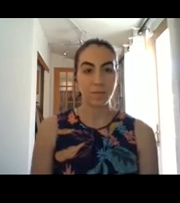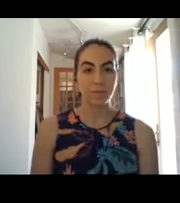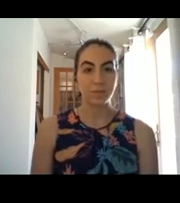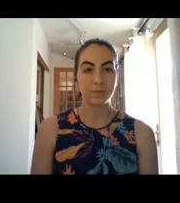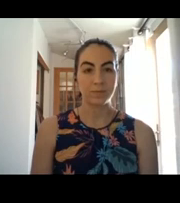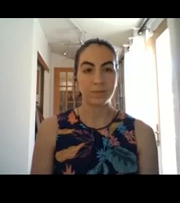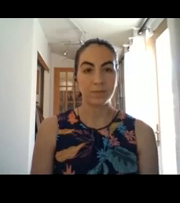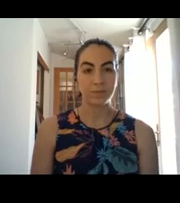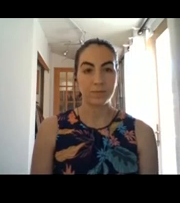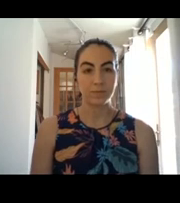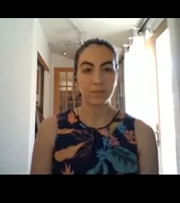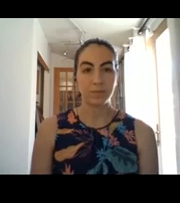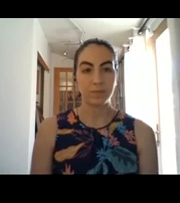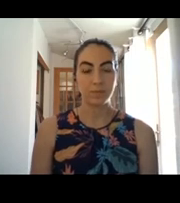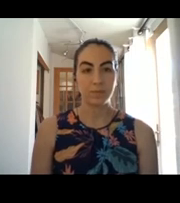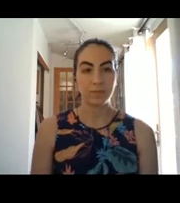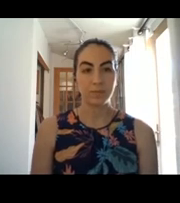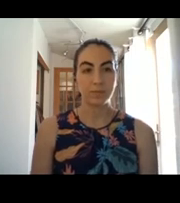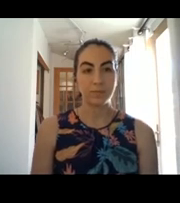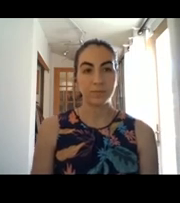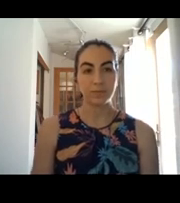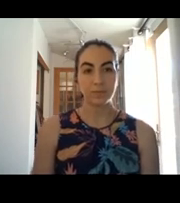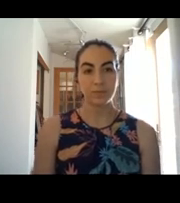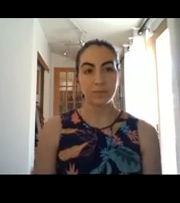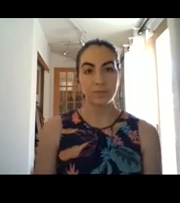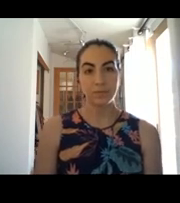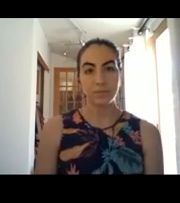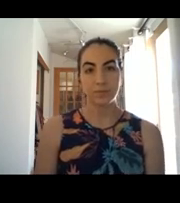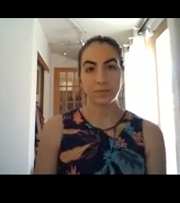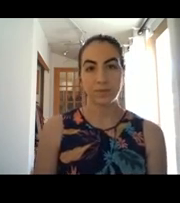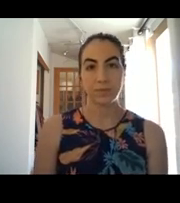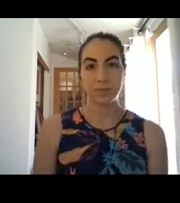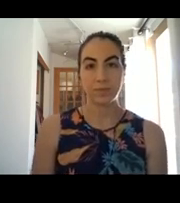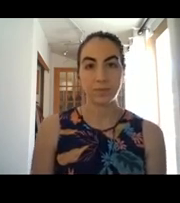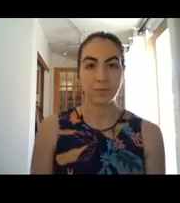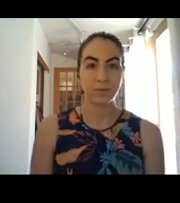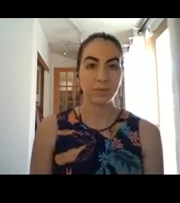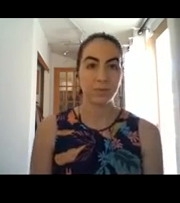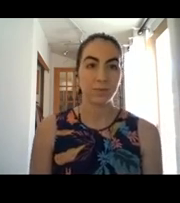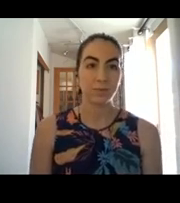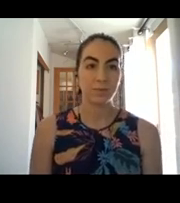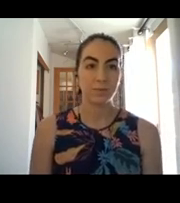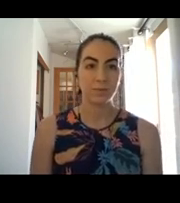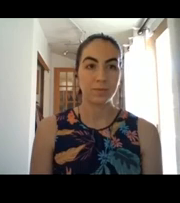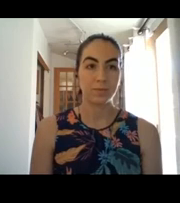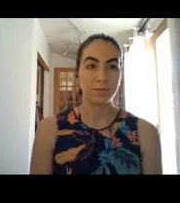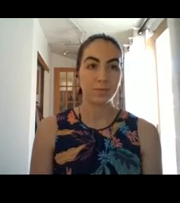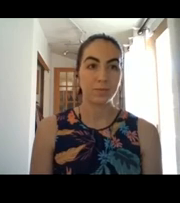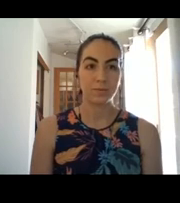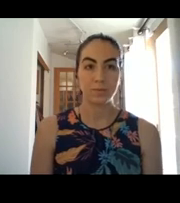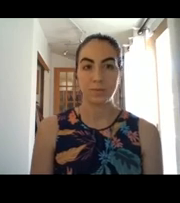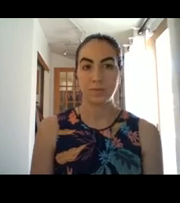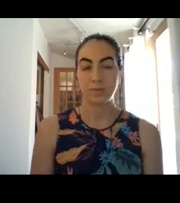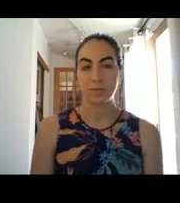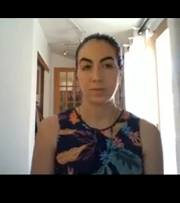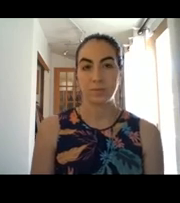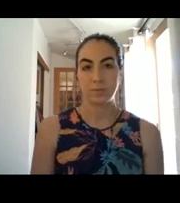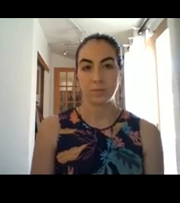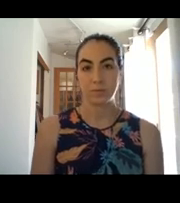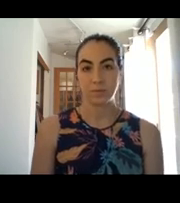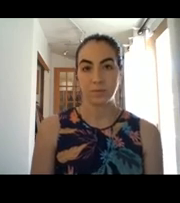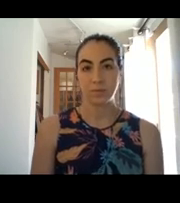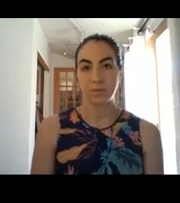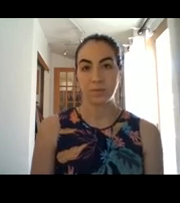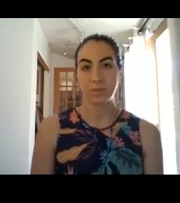thinking of, I mean, for me and this, I did this in my own apartment. And when I would go to the center by myself to conduct a training or